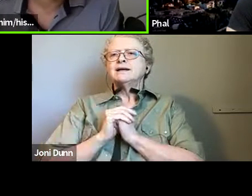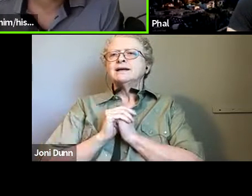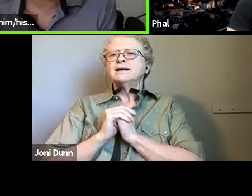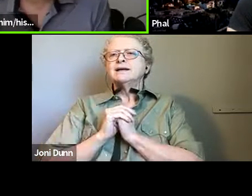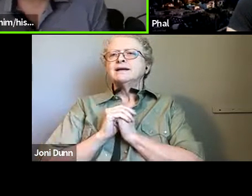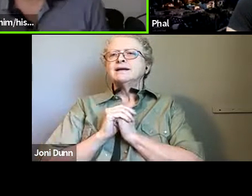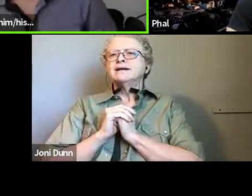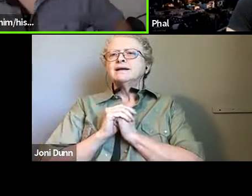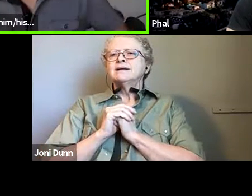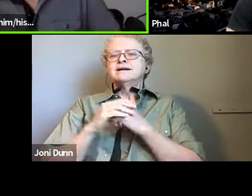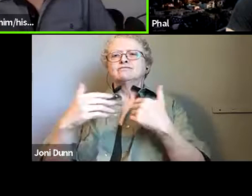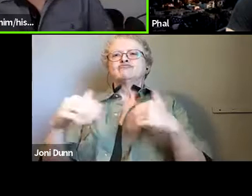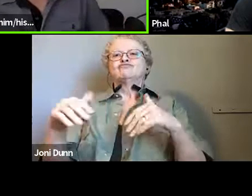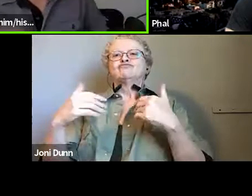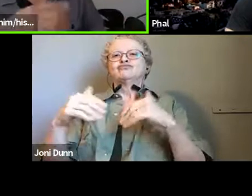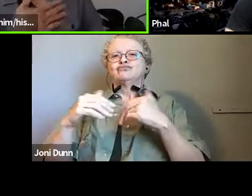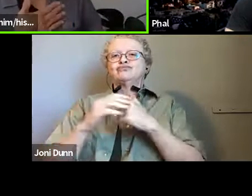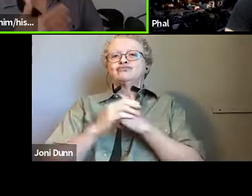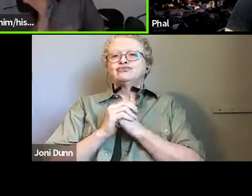lot. So